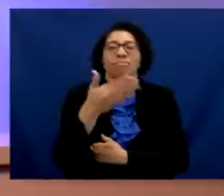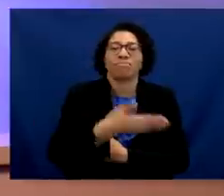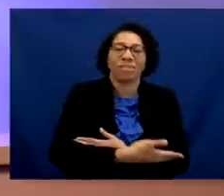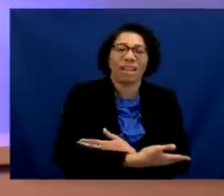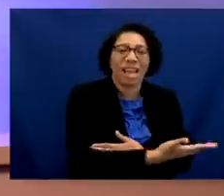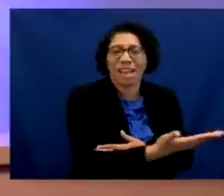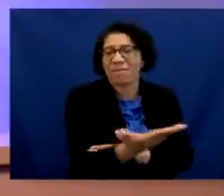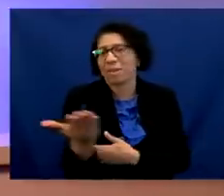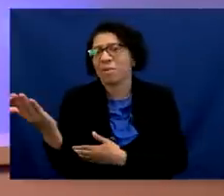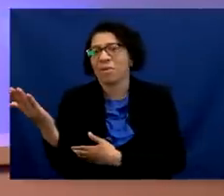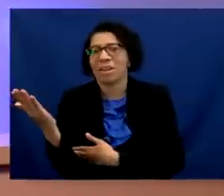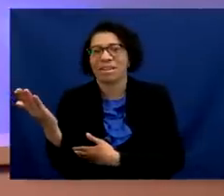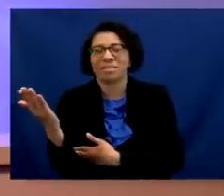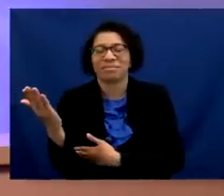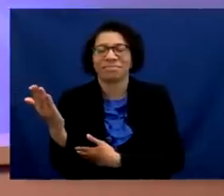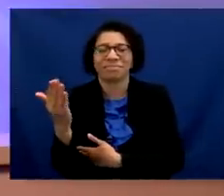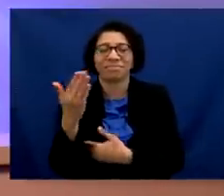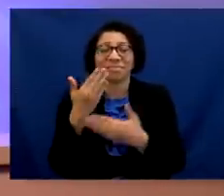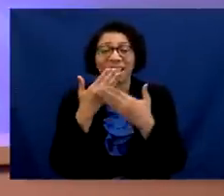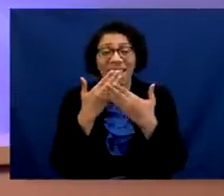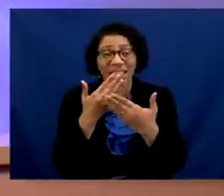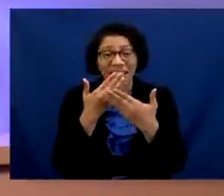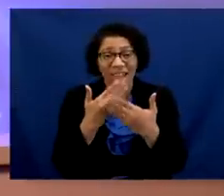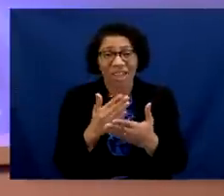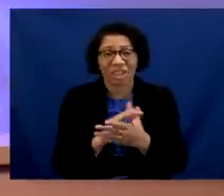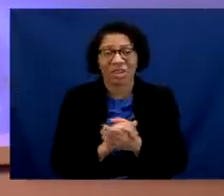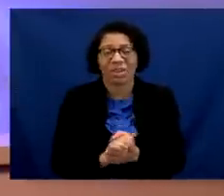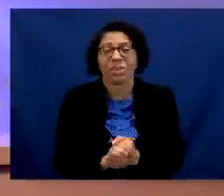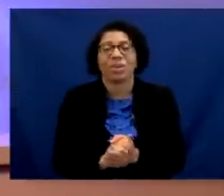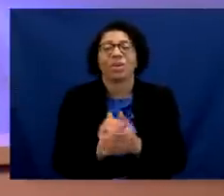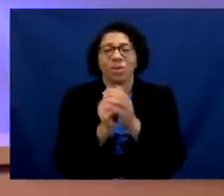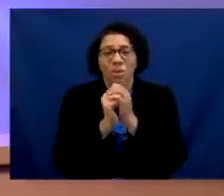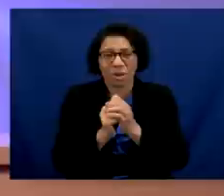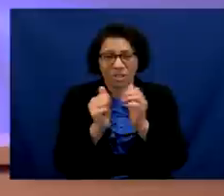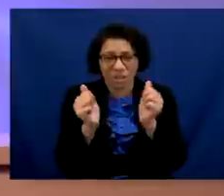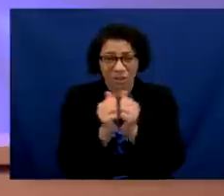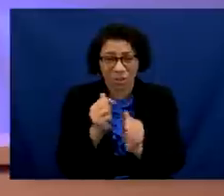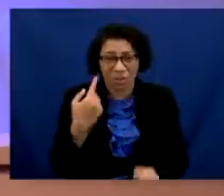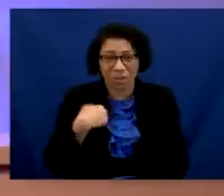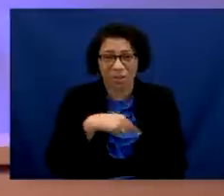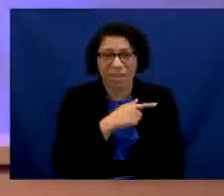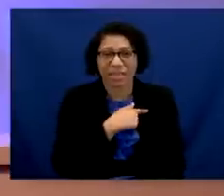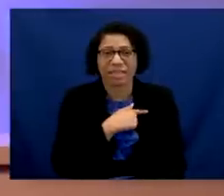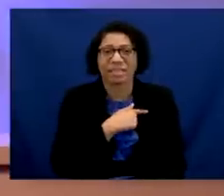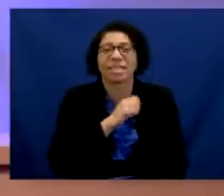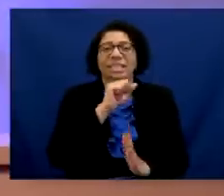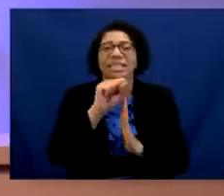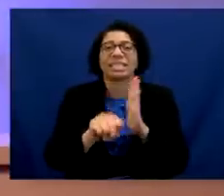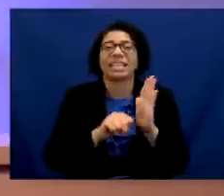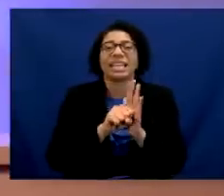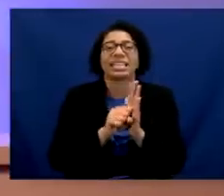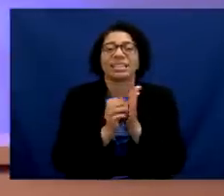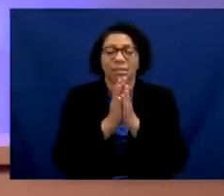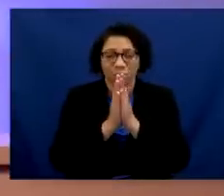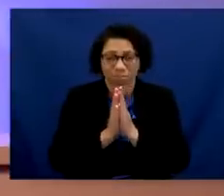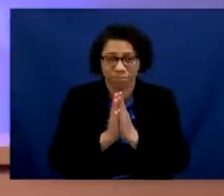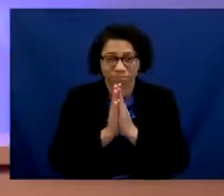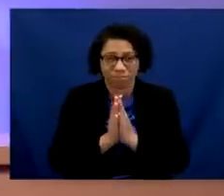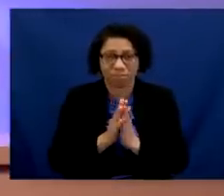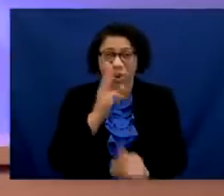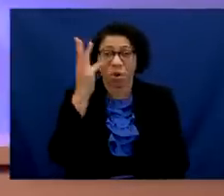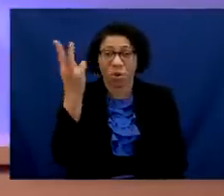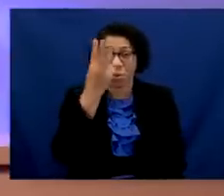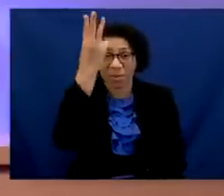have been working with us, walking with us during this season of prayer on Wednesday mornings. All of you who have shared with